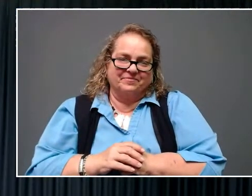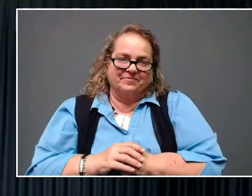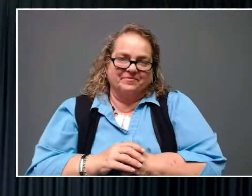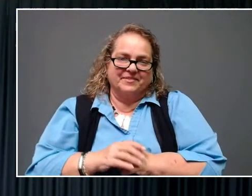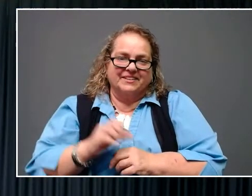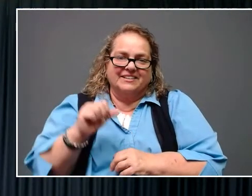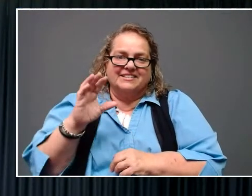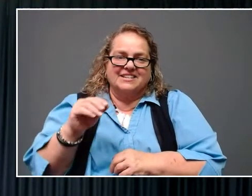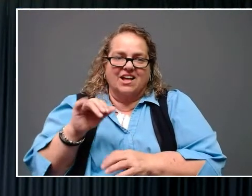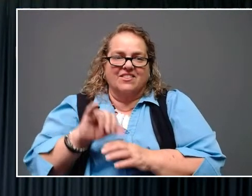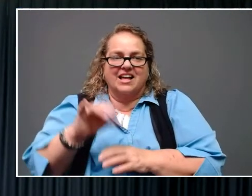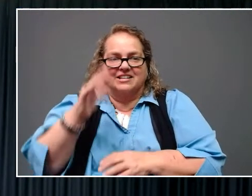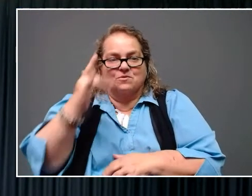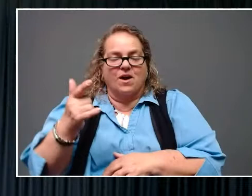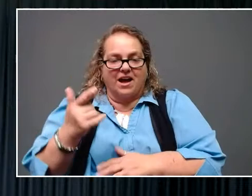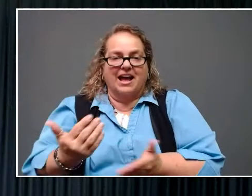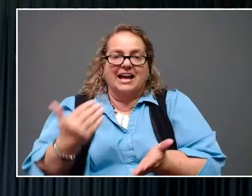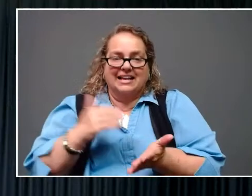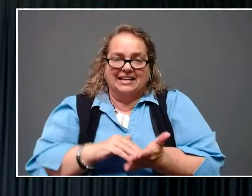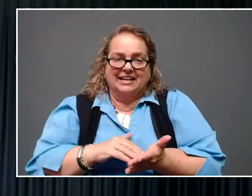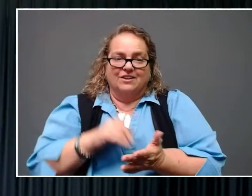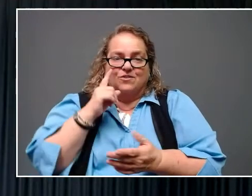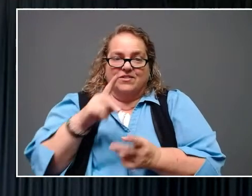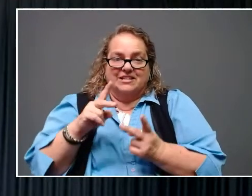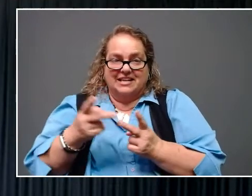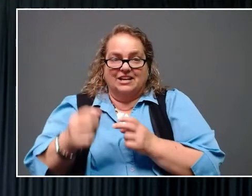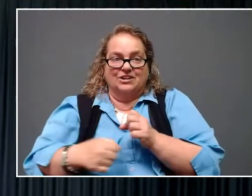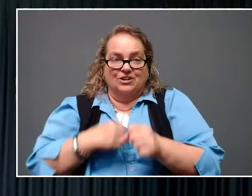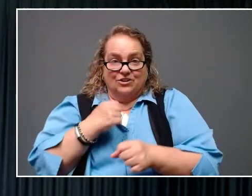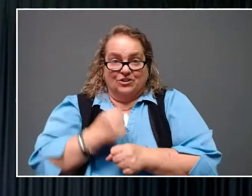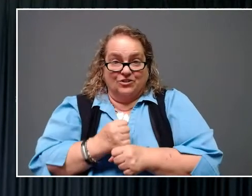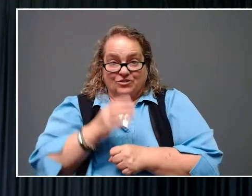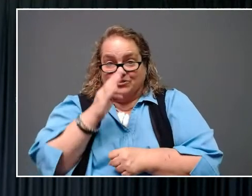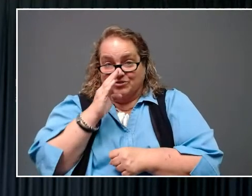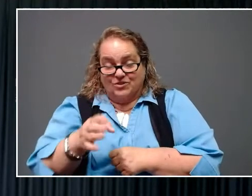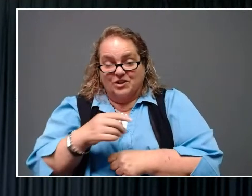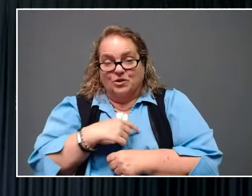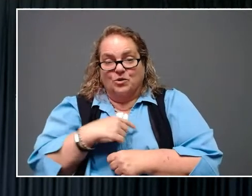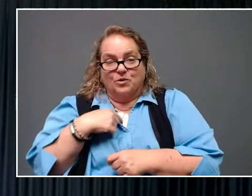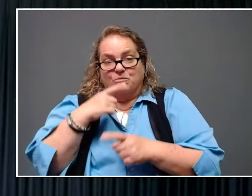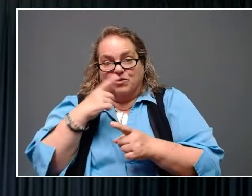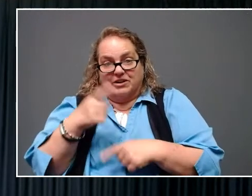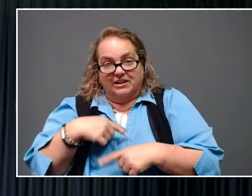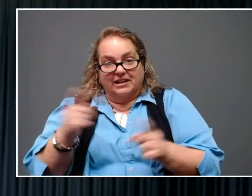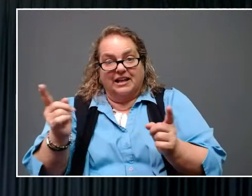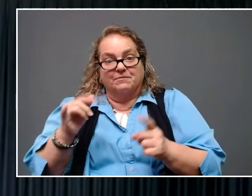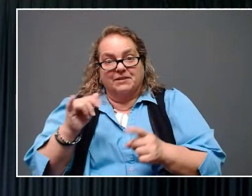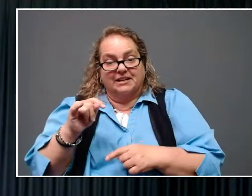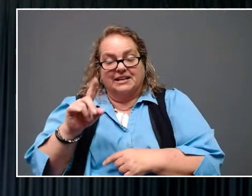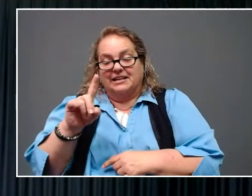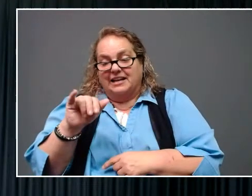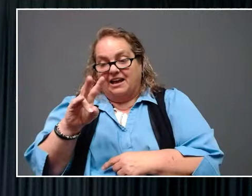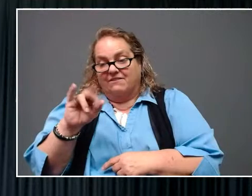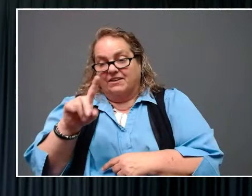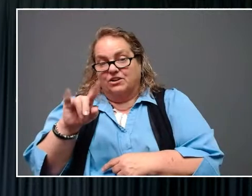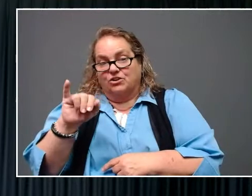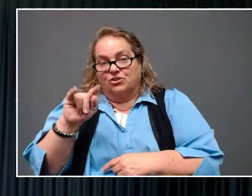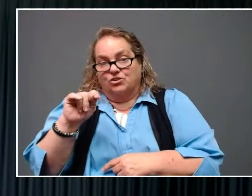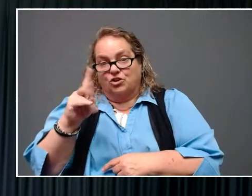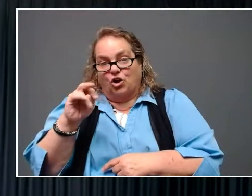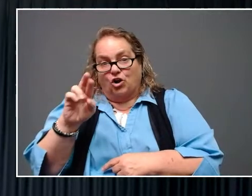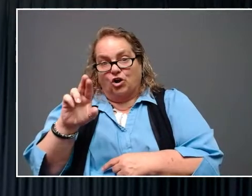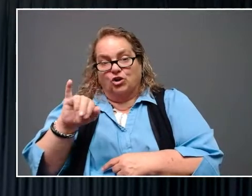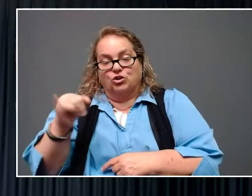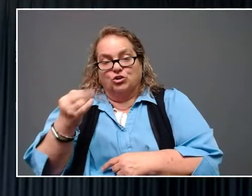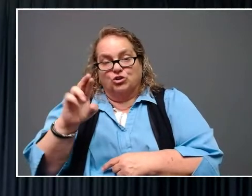once again, for the second year in a row, we proclaimed David Turner Jr. Ice Cream Day